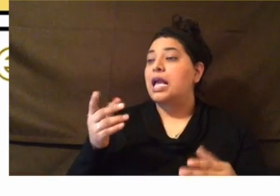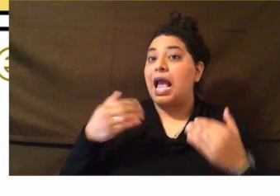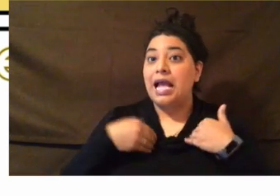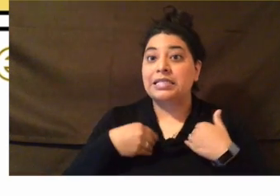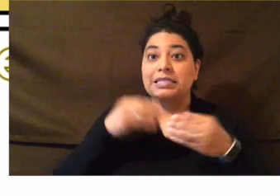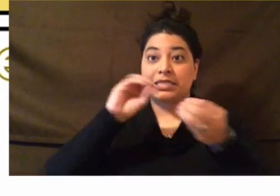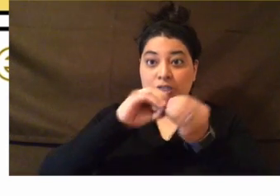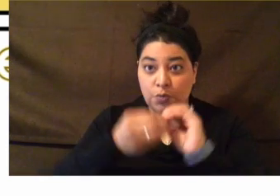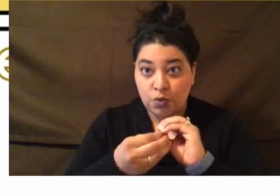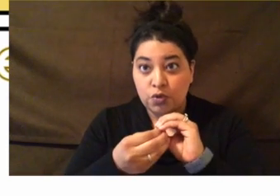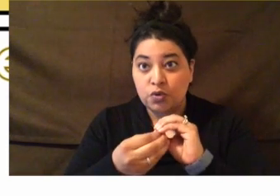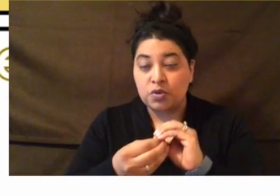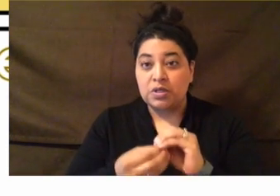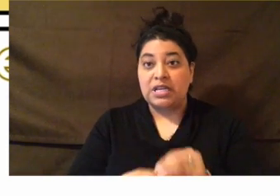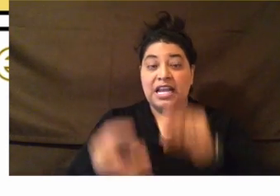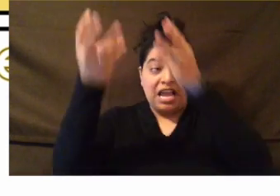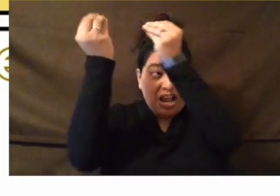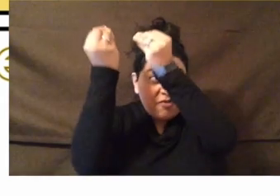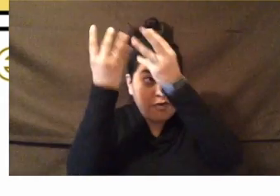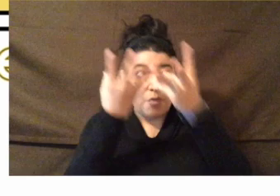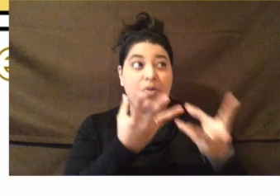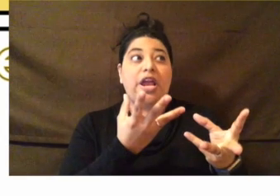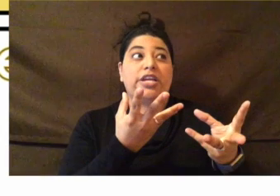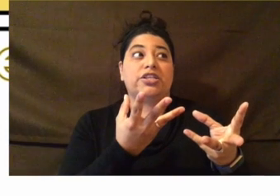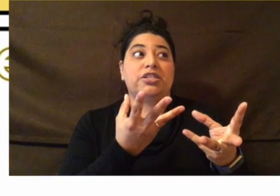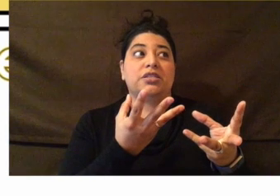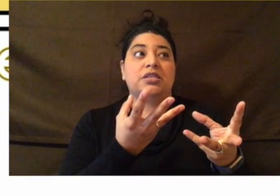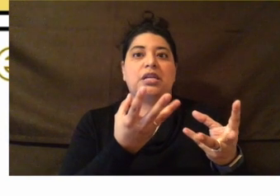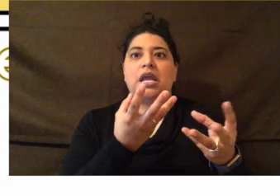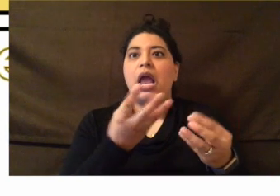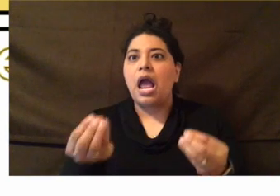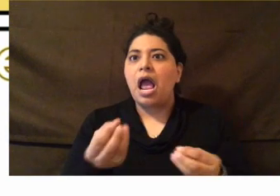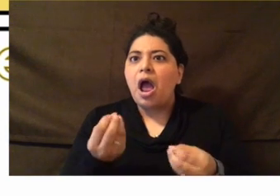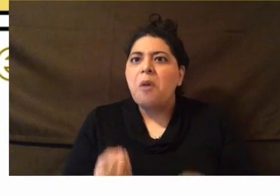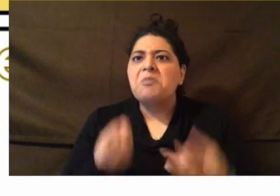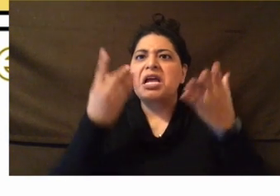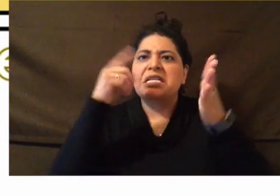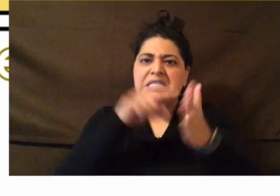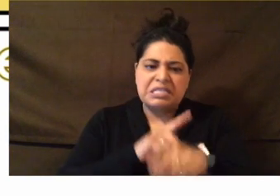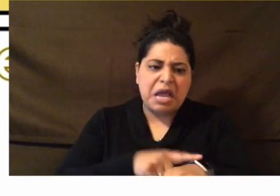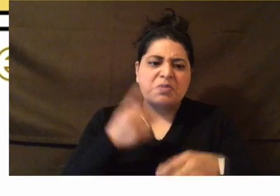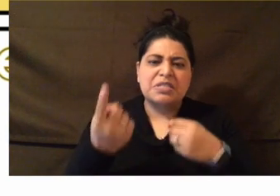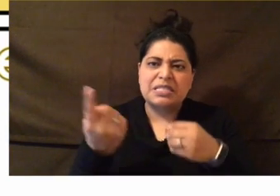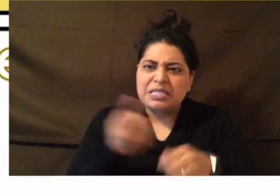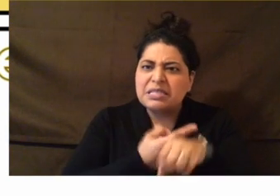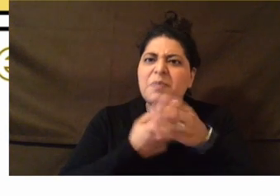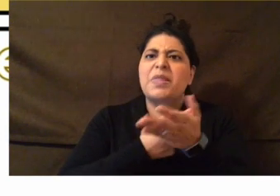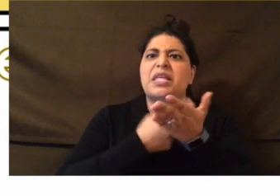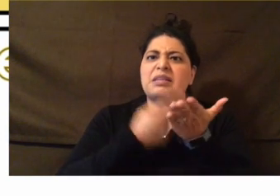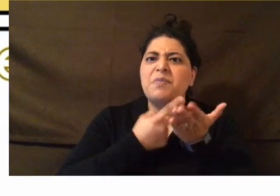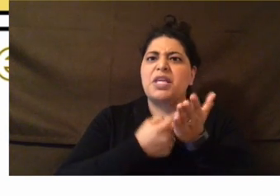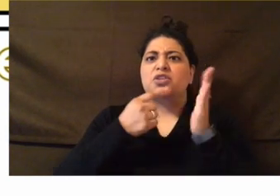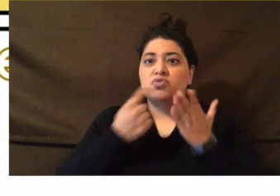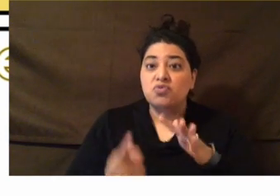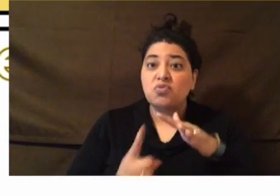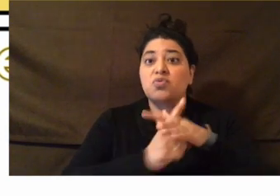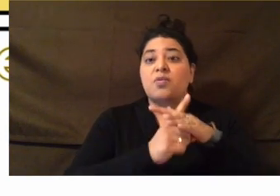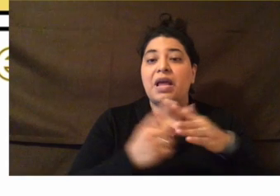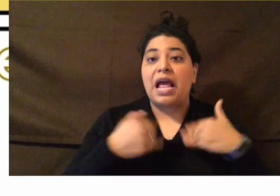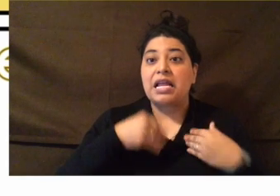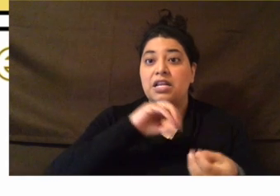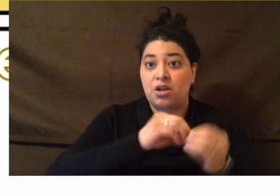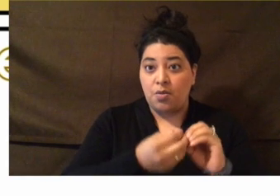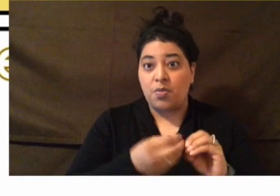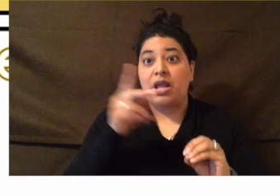with digits. The data or the frequency is represented with numbers in standard form. And you can see